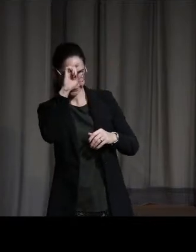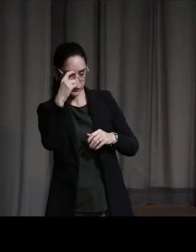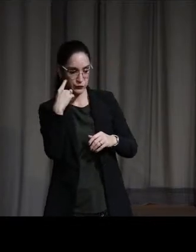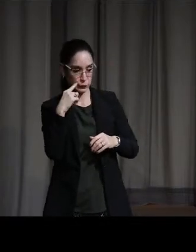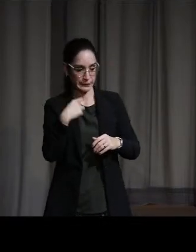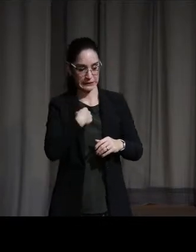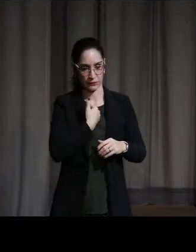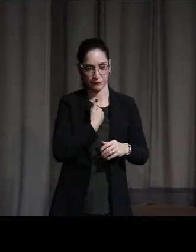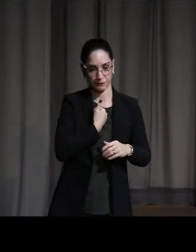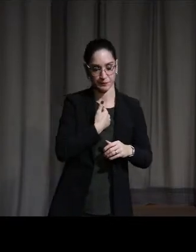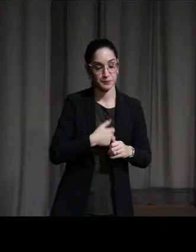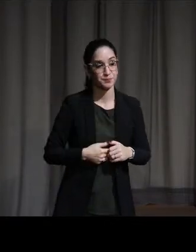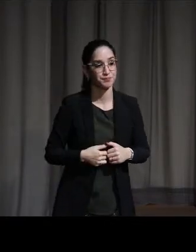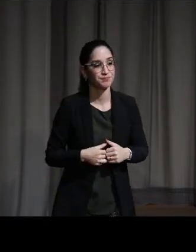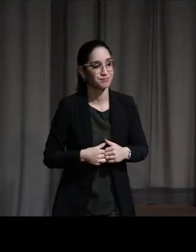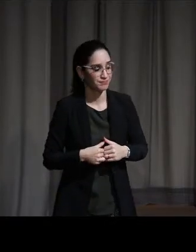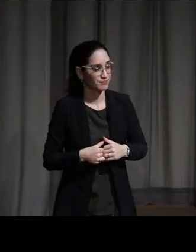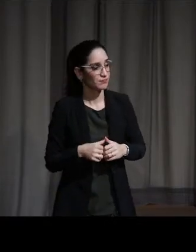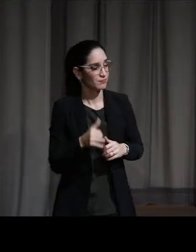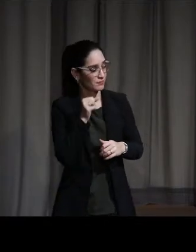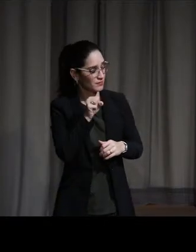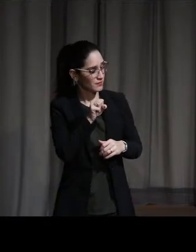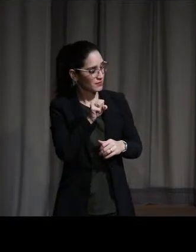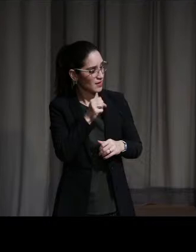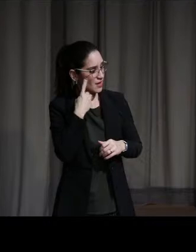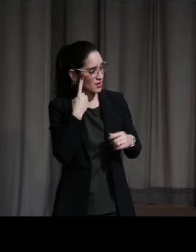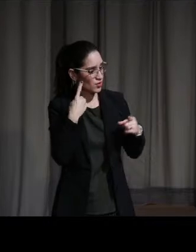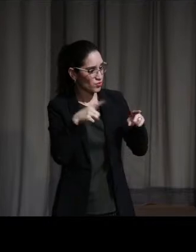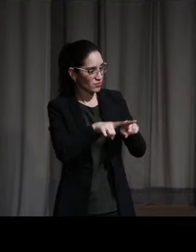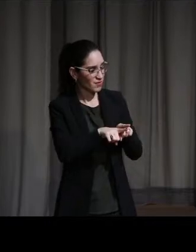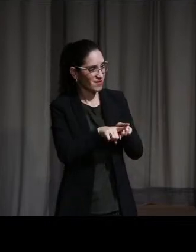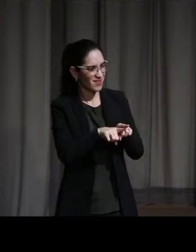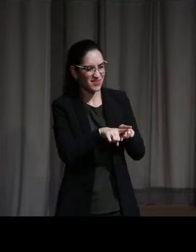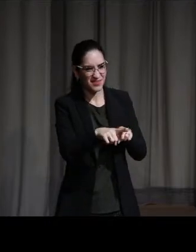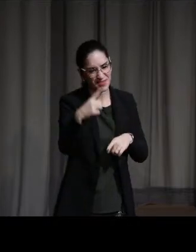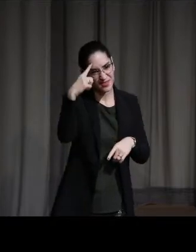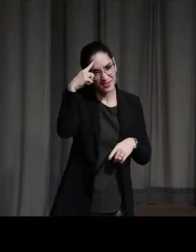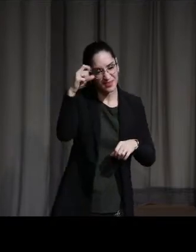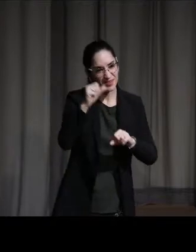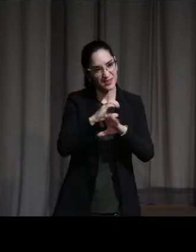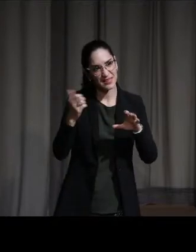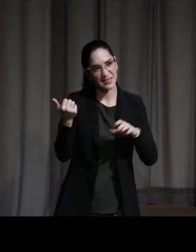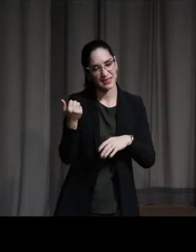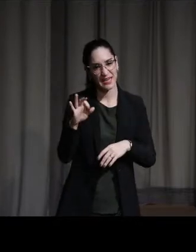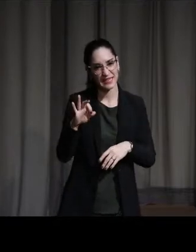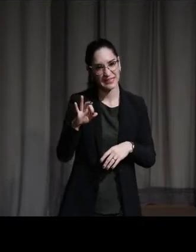Right, and that was one of the questions that I asked too. What was going on in 1965?